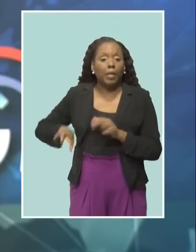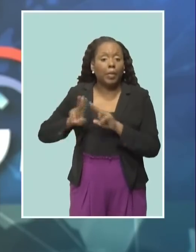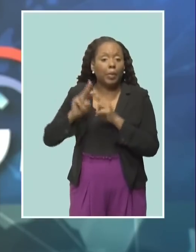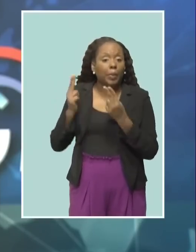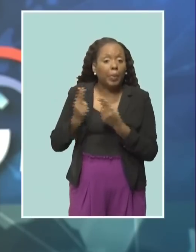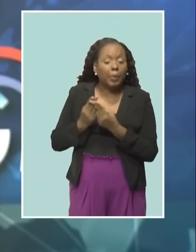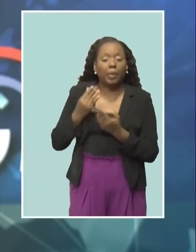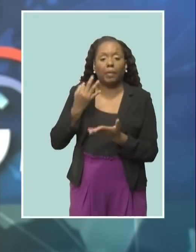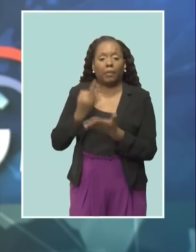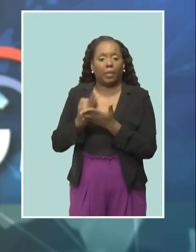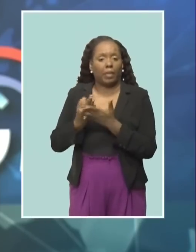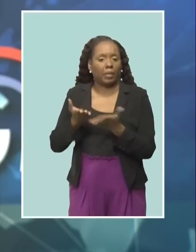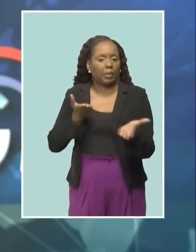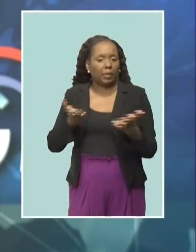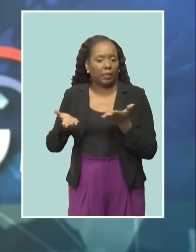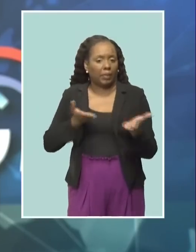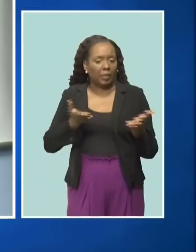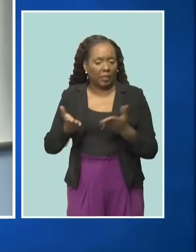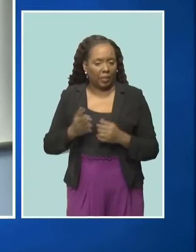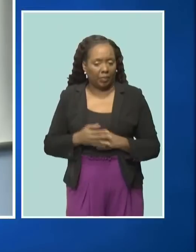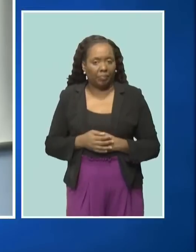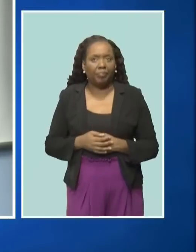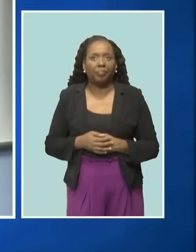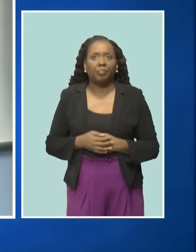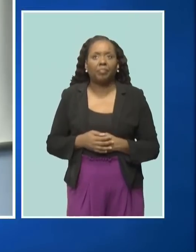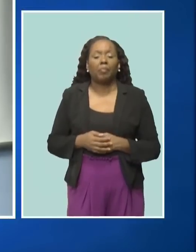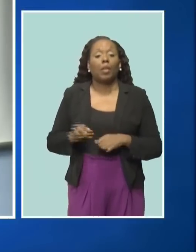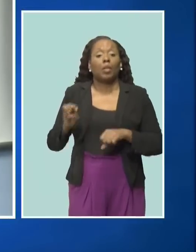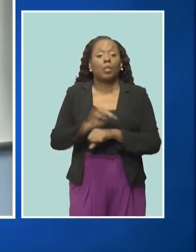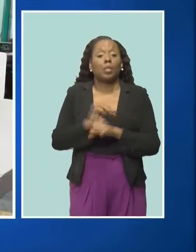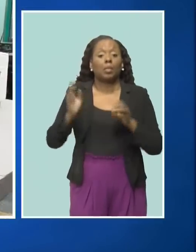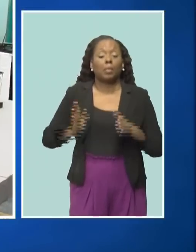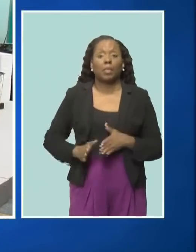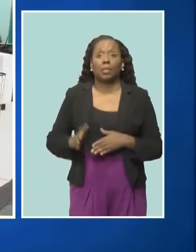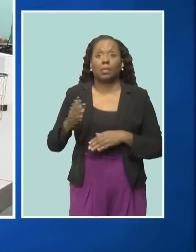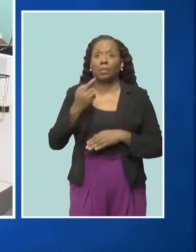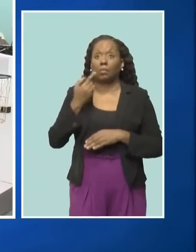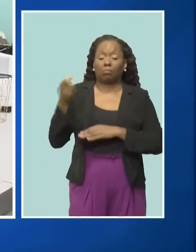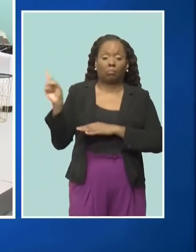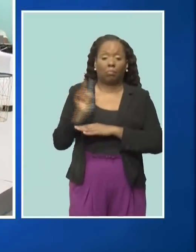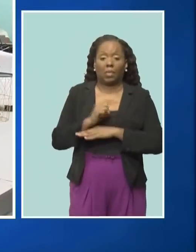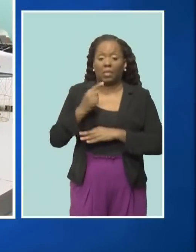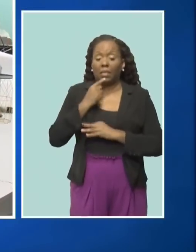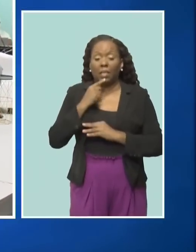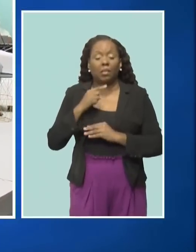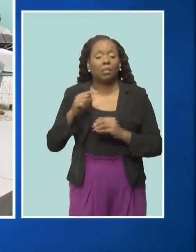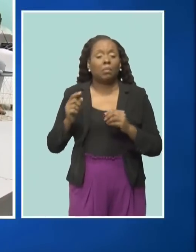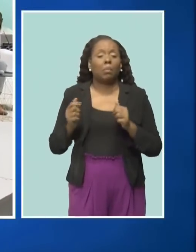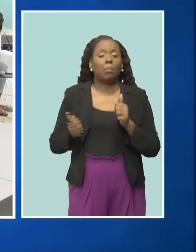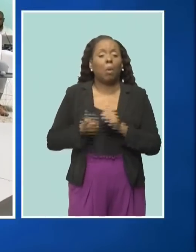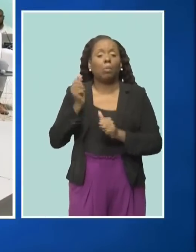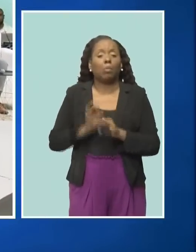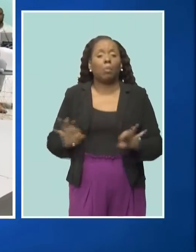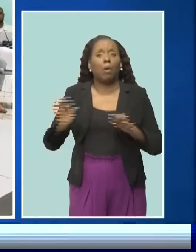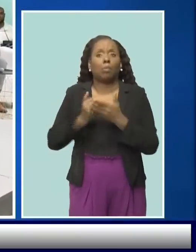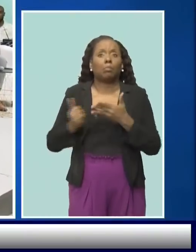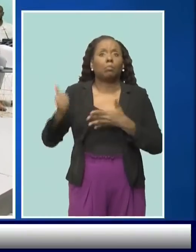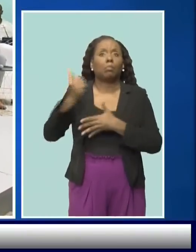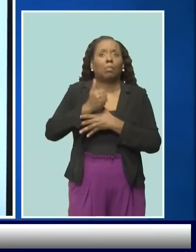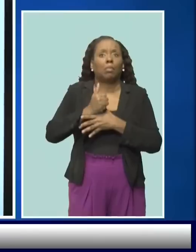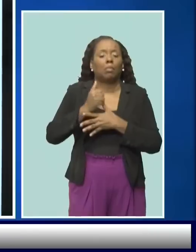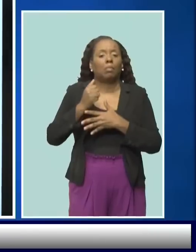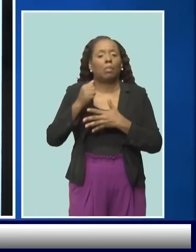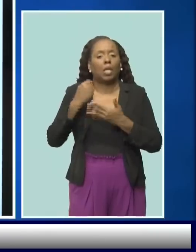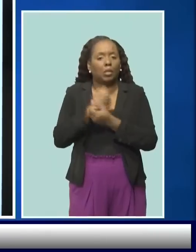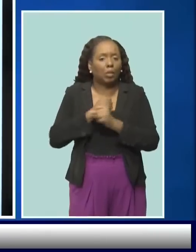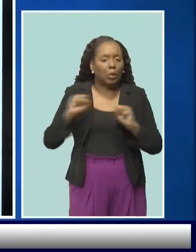services sector. The minister told the gathering job number 1 is their cybersecurity efforts and gave insights